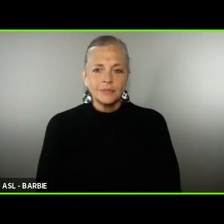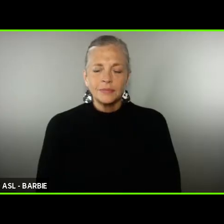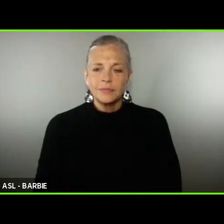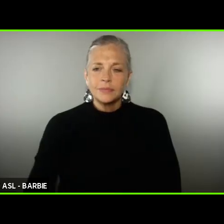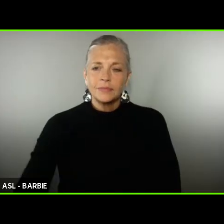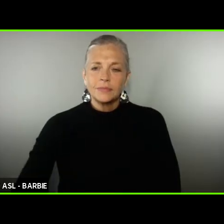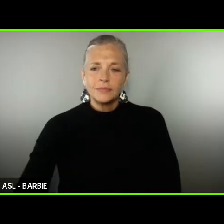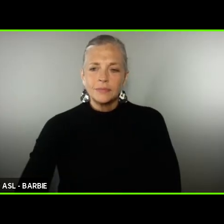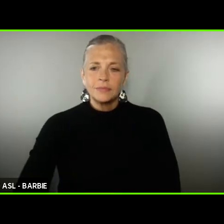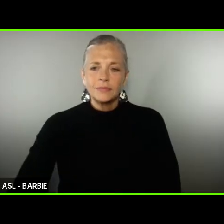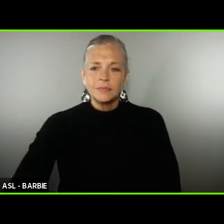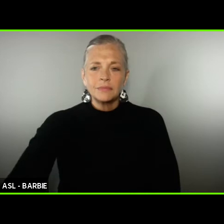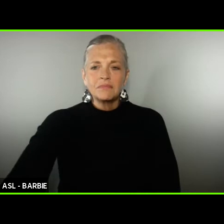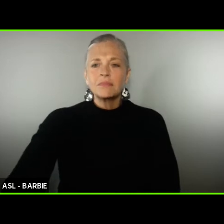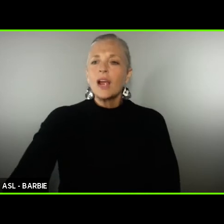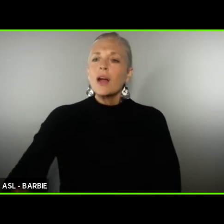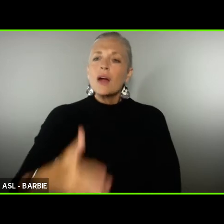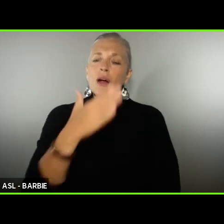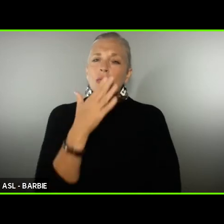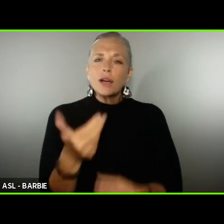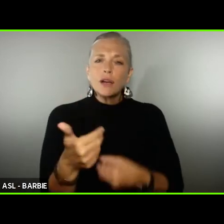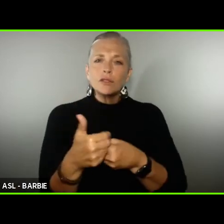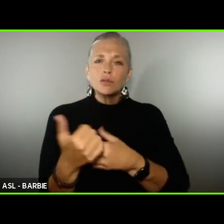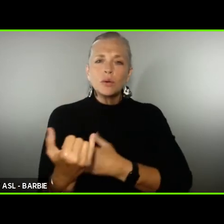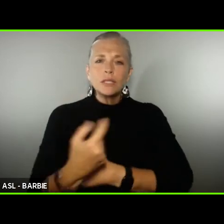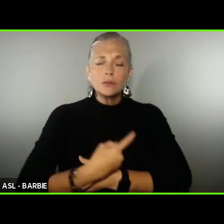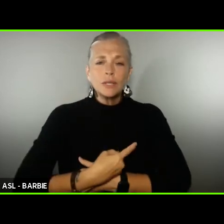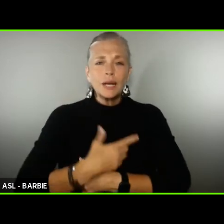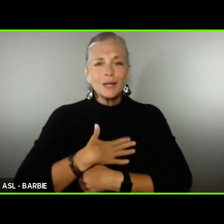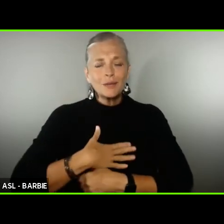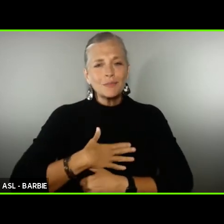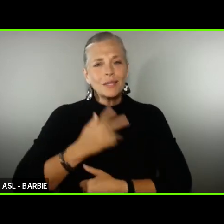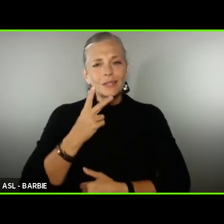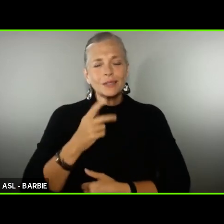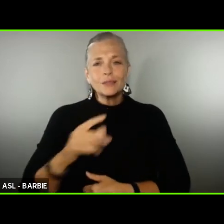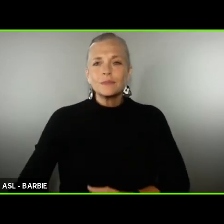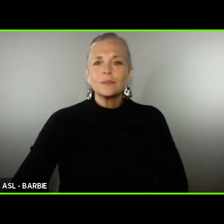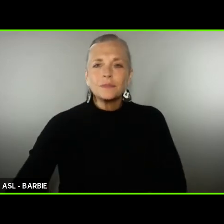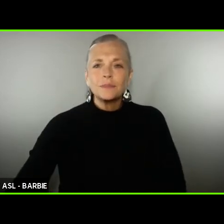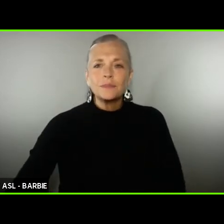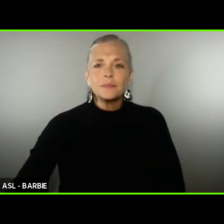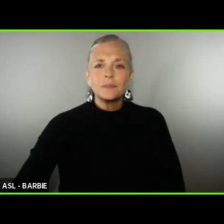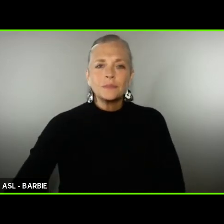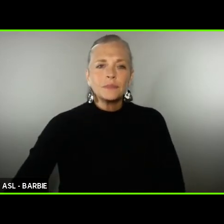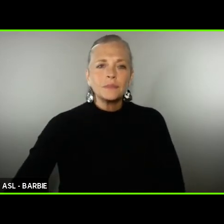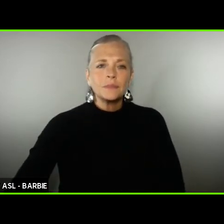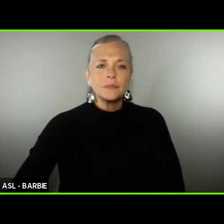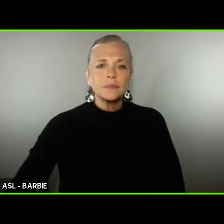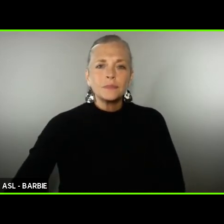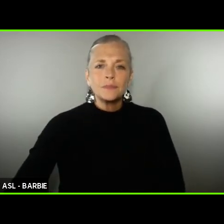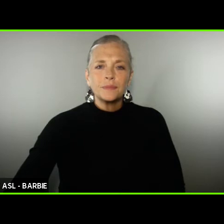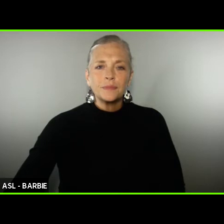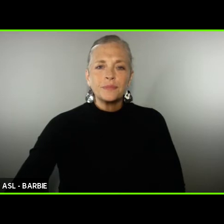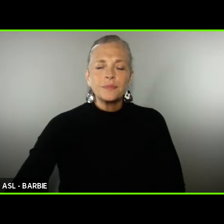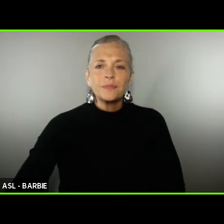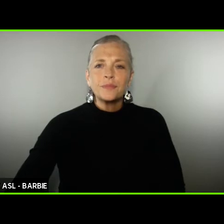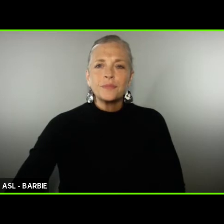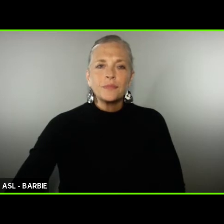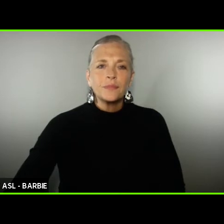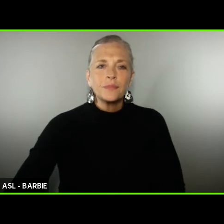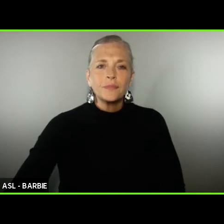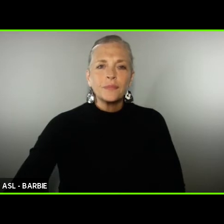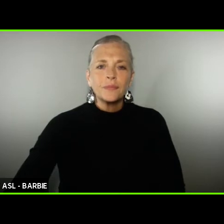Thank you for joining us today. Please tune in tomorrow for our final day of the Neurodiversity New Play Festival at